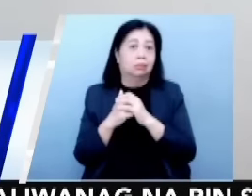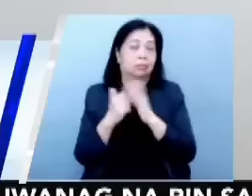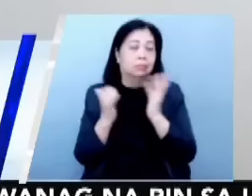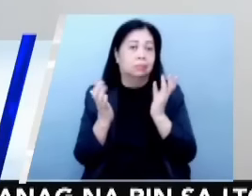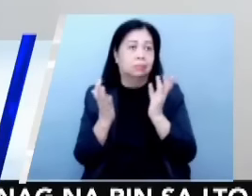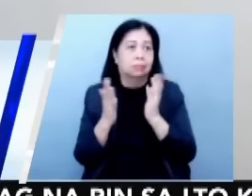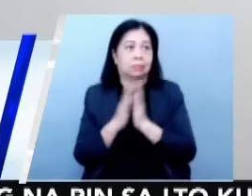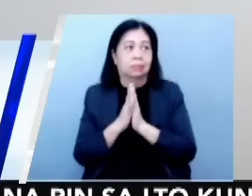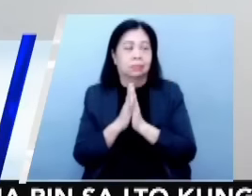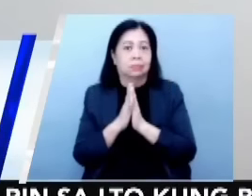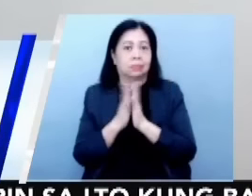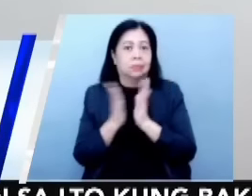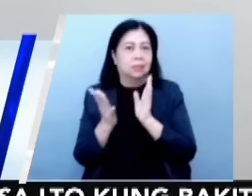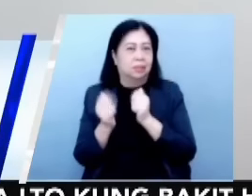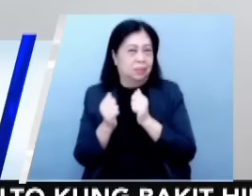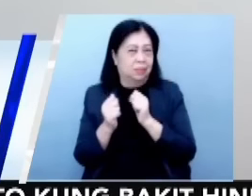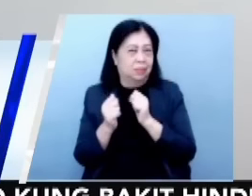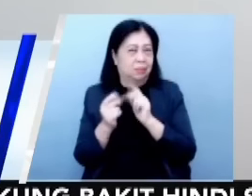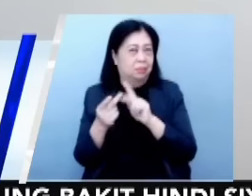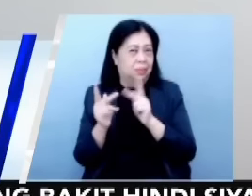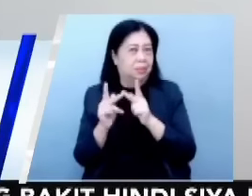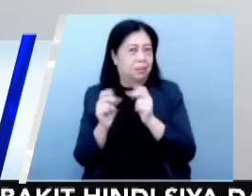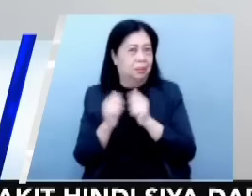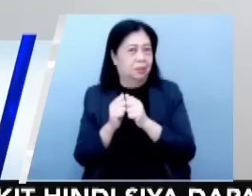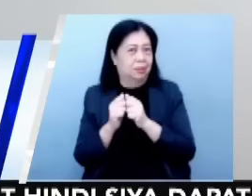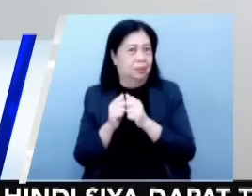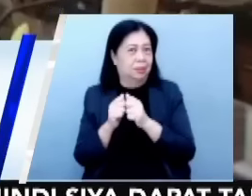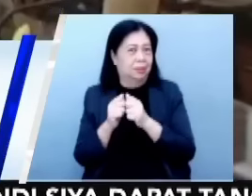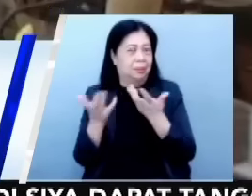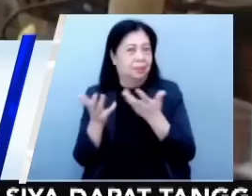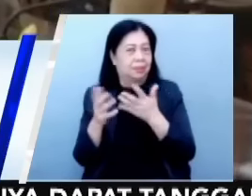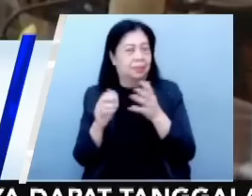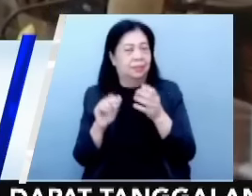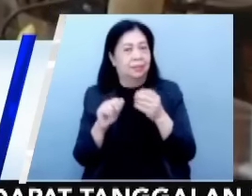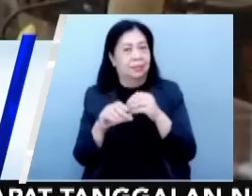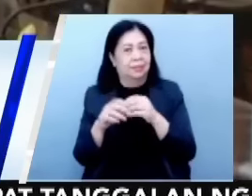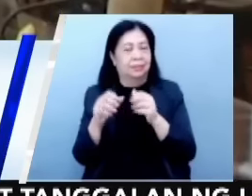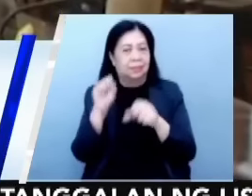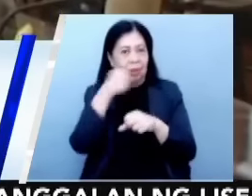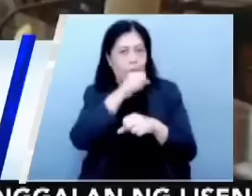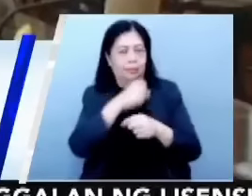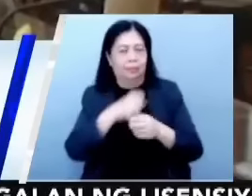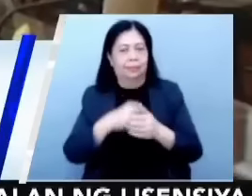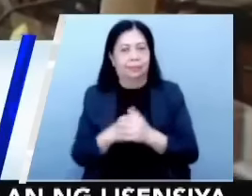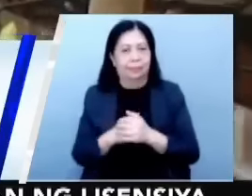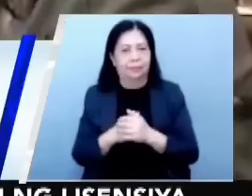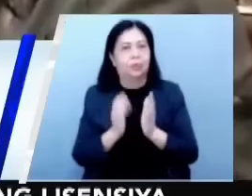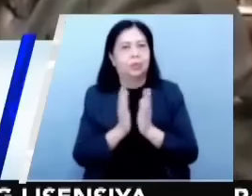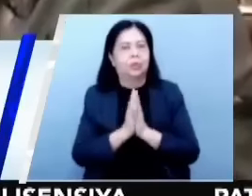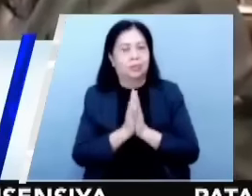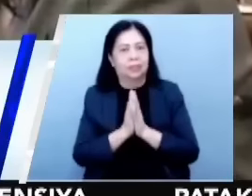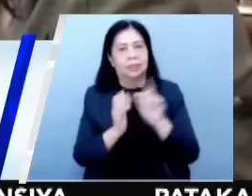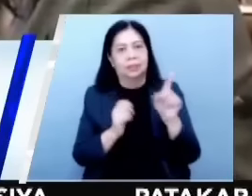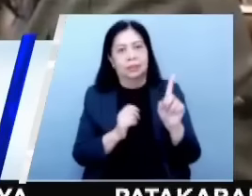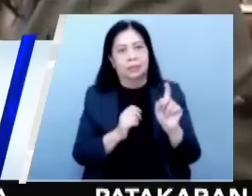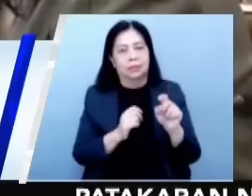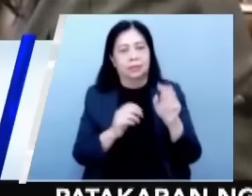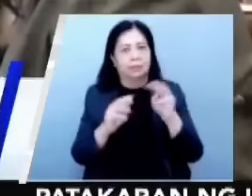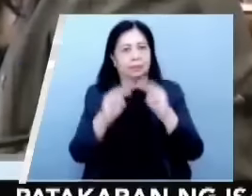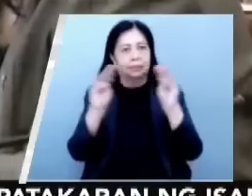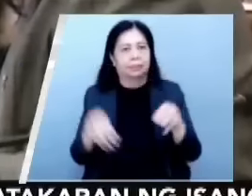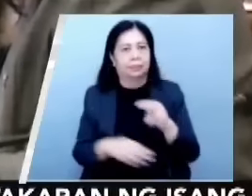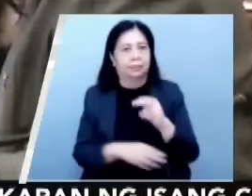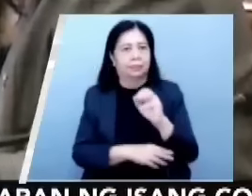it's a partnership, or at least appear to be partnering with Taiwan. Hinihinga namin ng pahayag ang Malacanang. Para